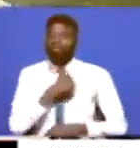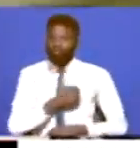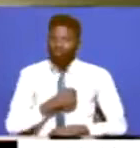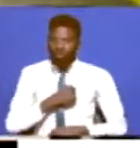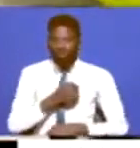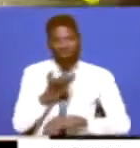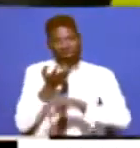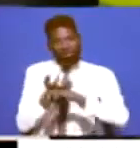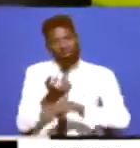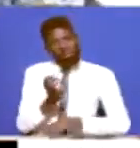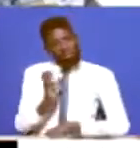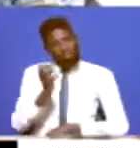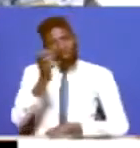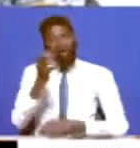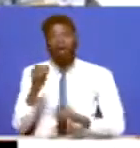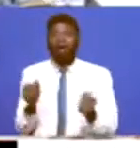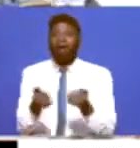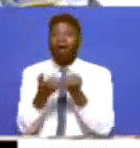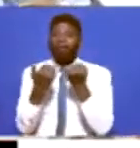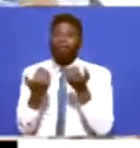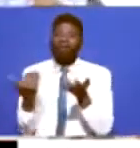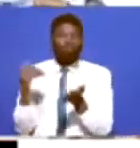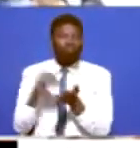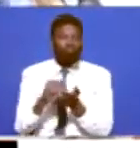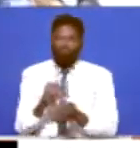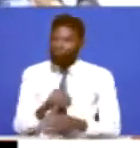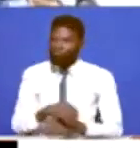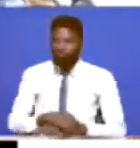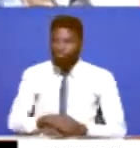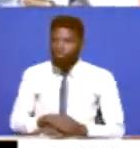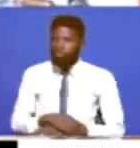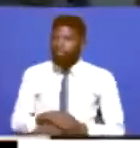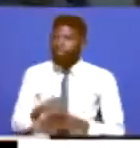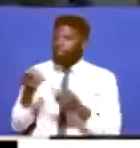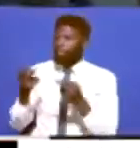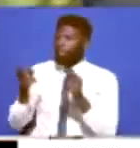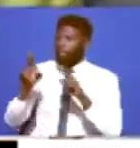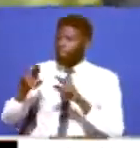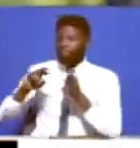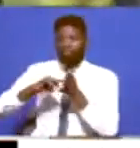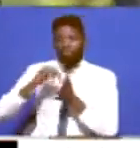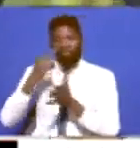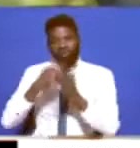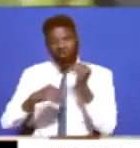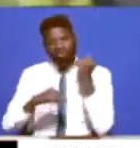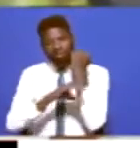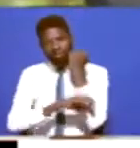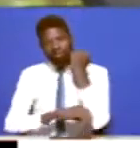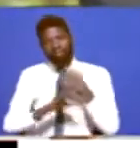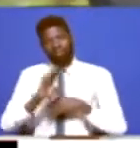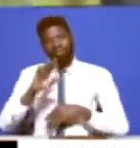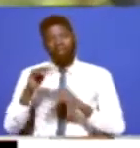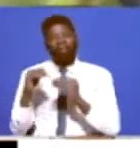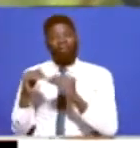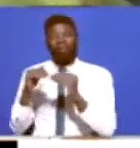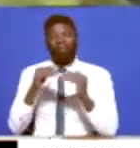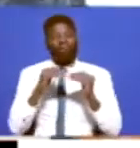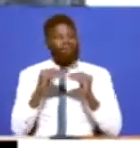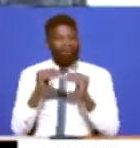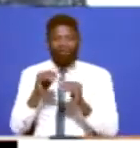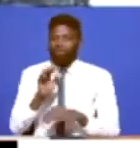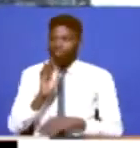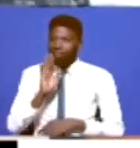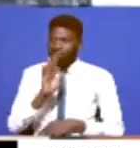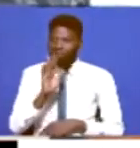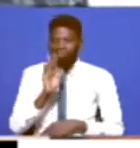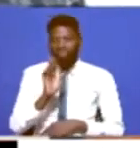kule, hamutapigwa tena. The incident has been termed as an abuse of the country's democracy and outright hooliganism, seen